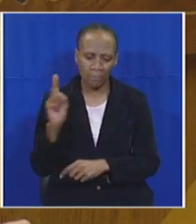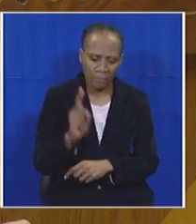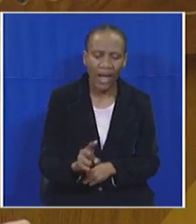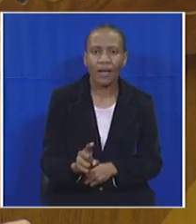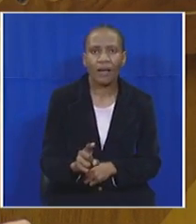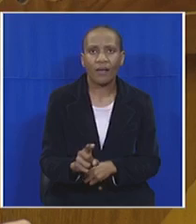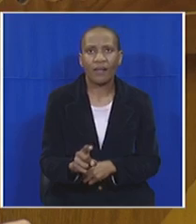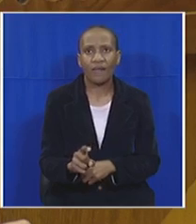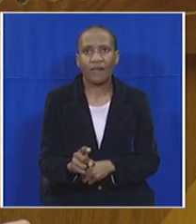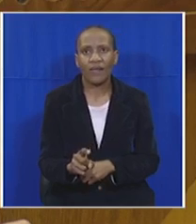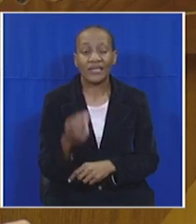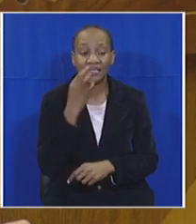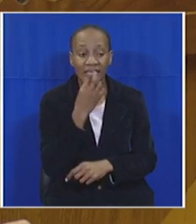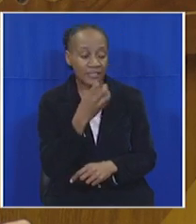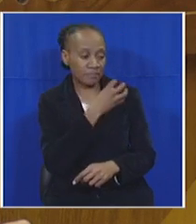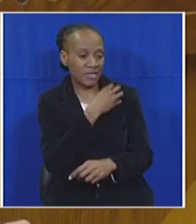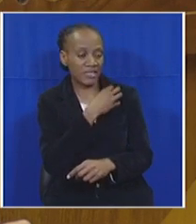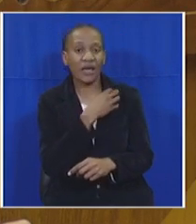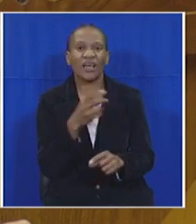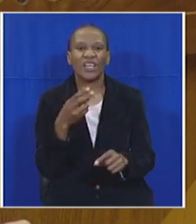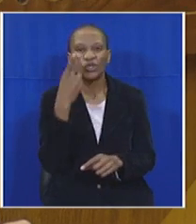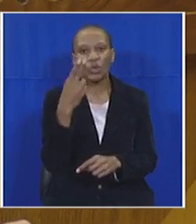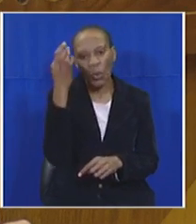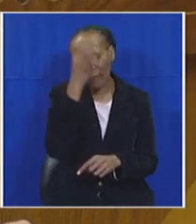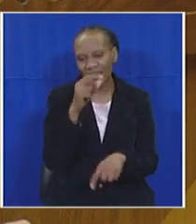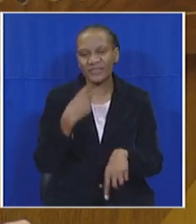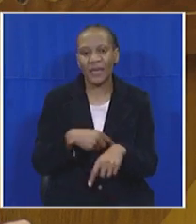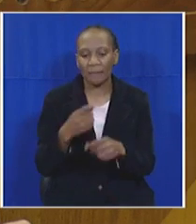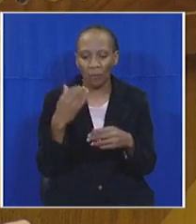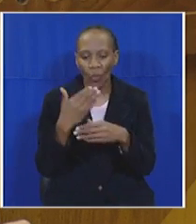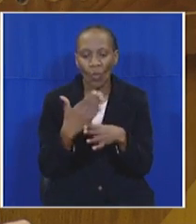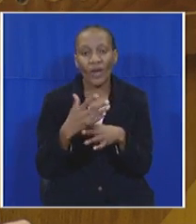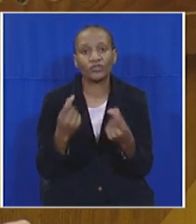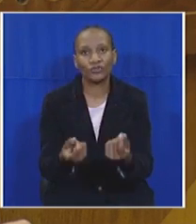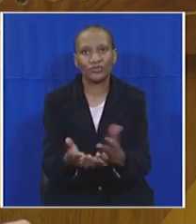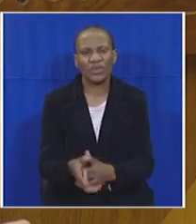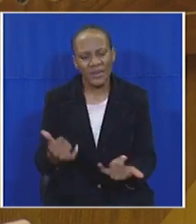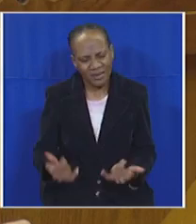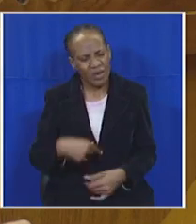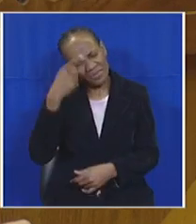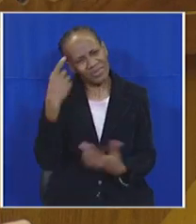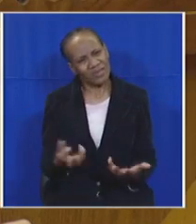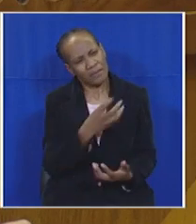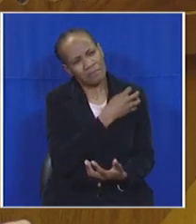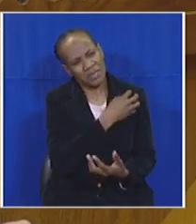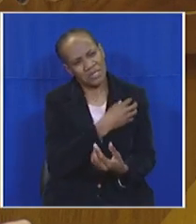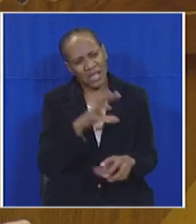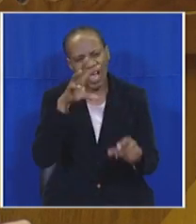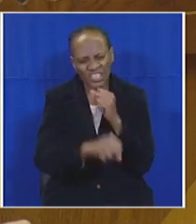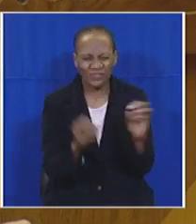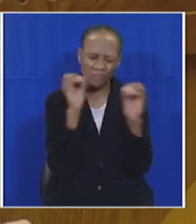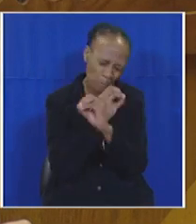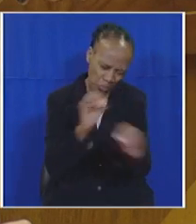the minister a two-minute noodle. This year, I've been racking my brain to figure out what you call a minister who has accomplished absolutely